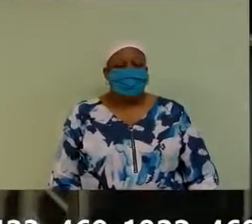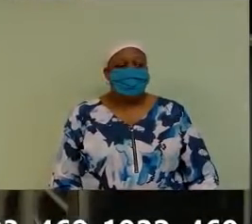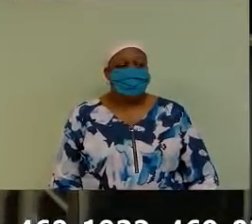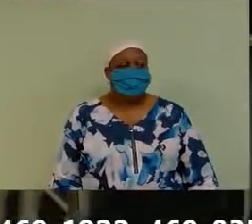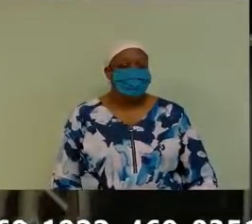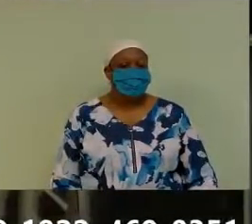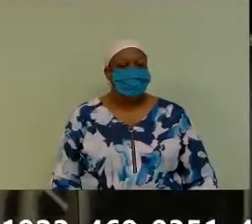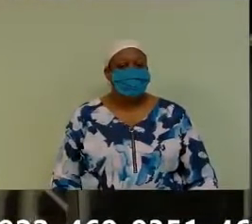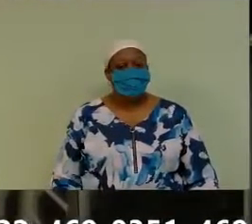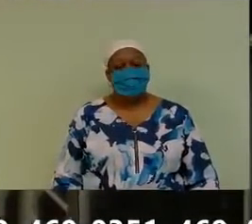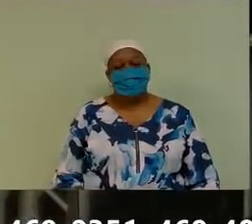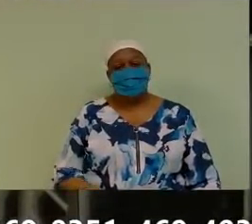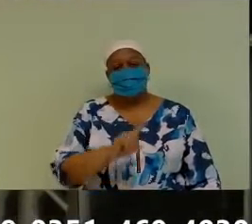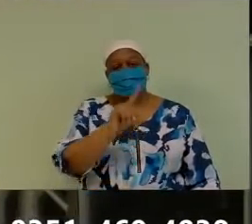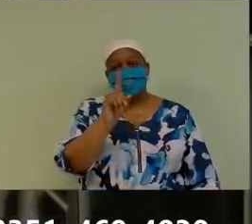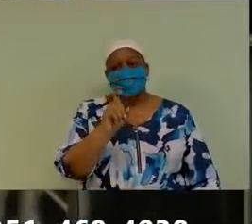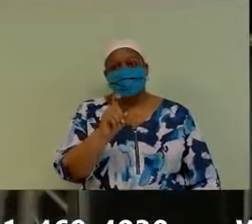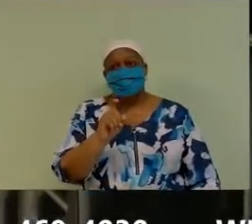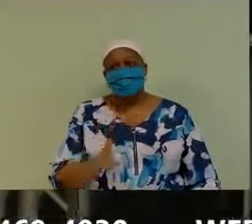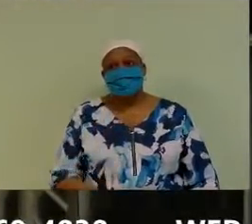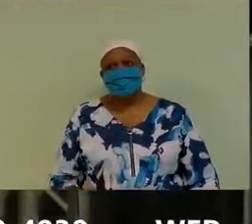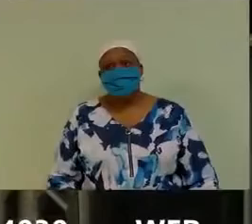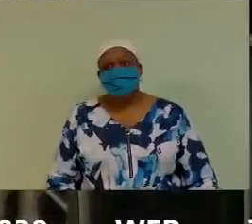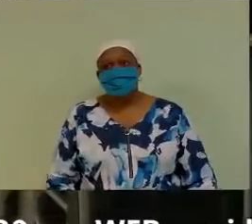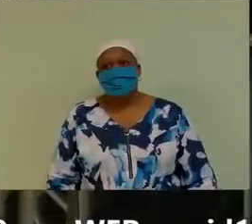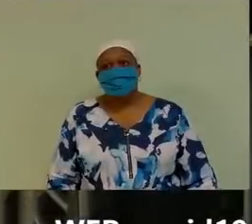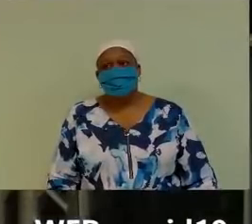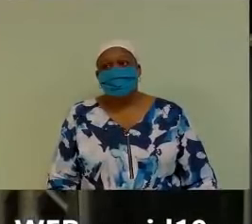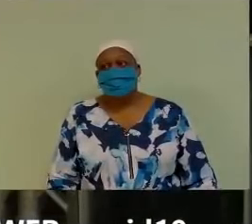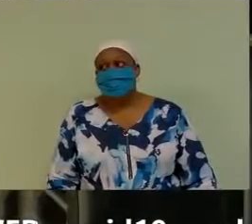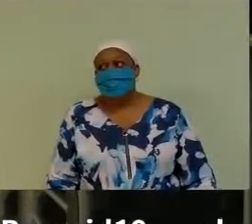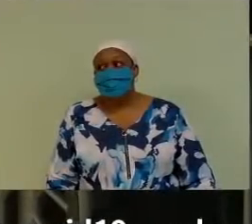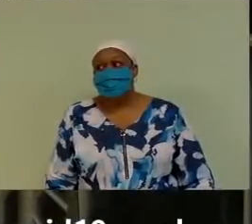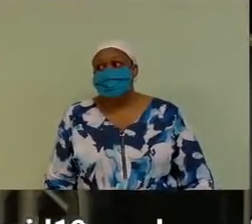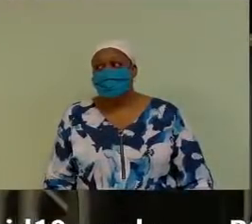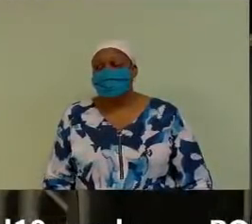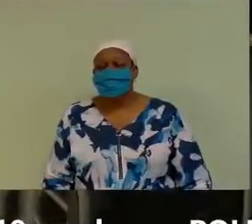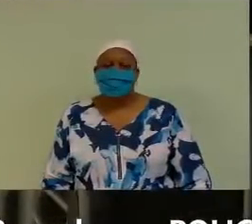This next question is for Dr. Wilkinson.